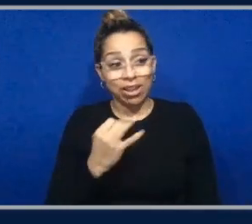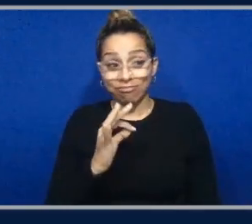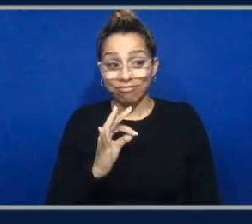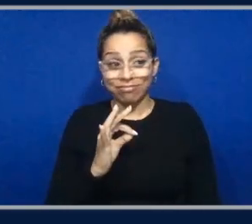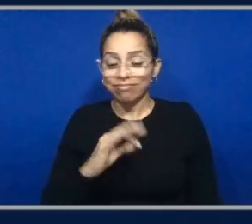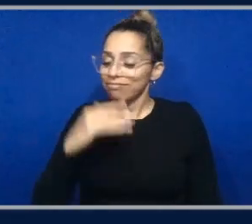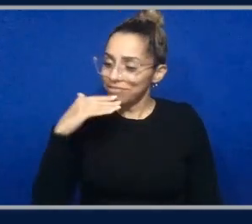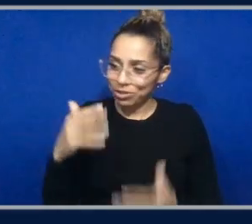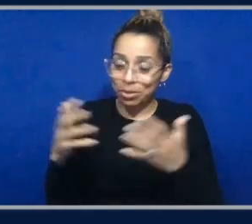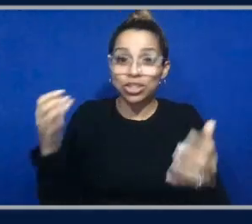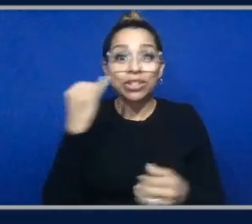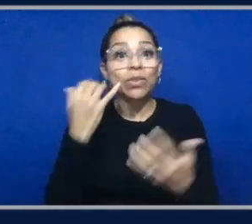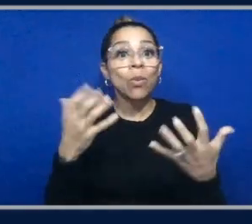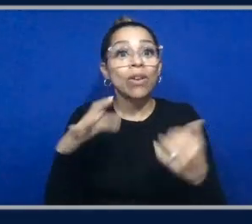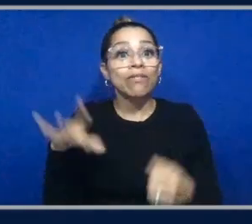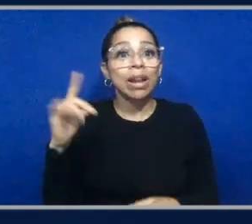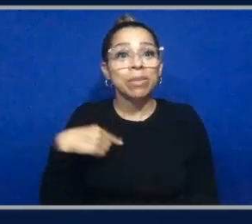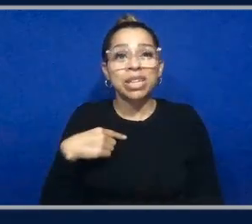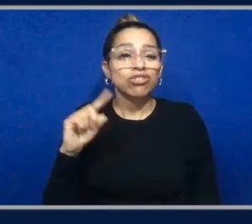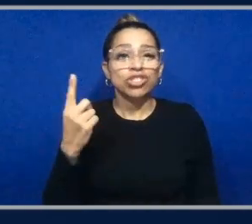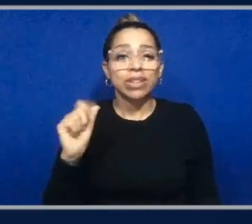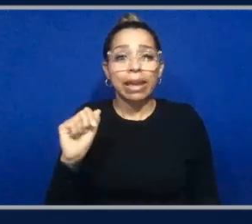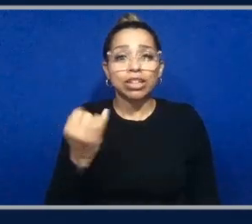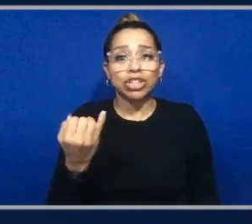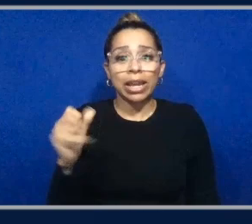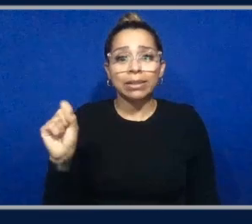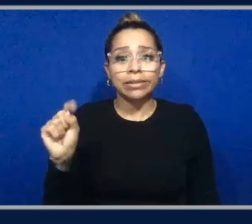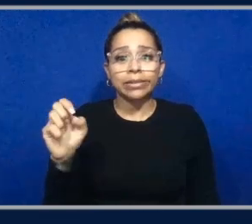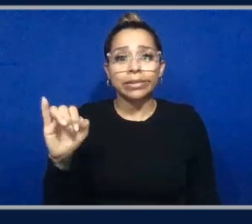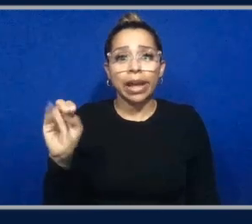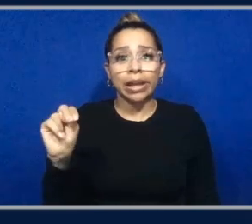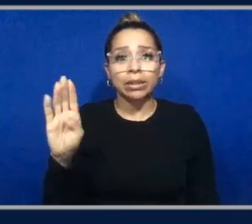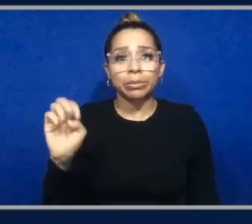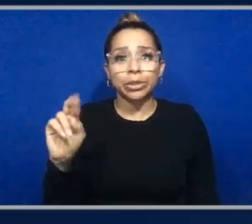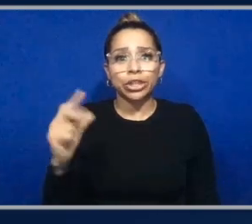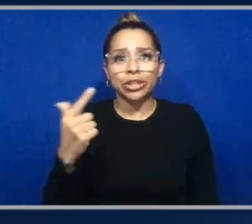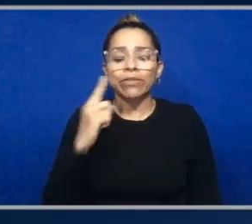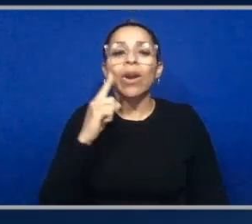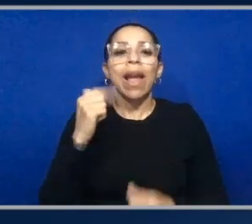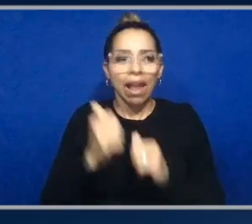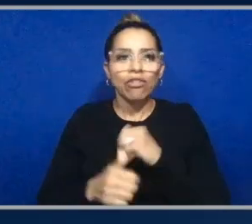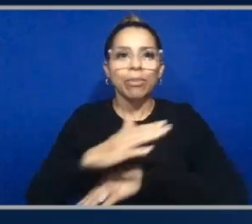looking to find me, I'm just AJ Steinberg on every platform, including Twitch. Oh, and MySpace.